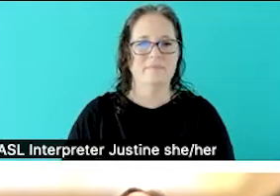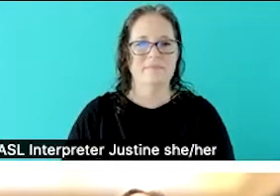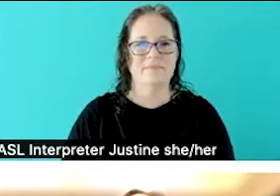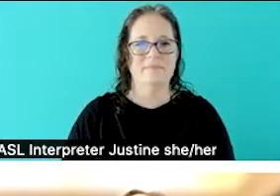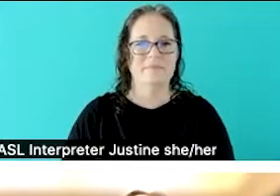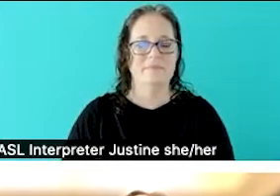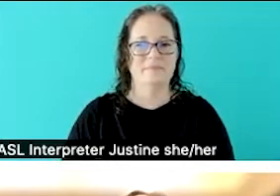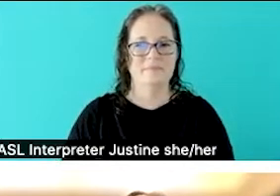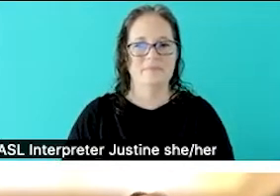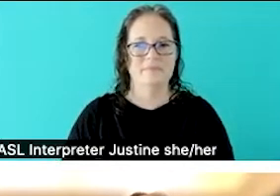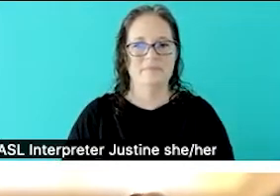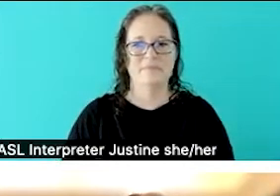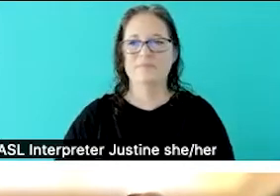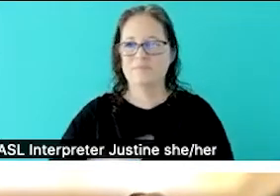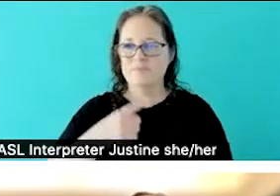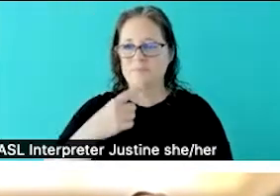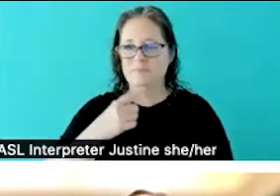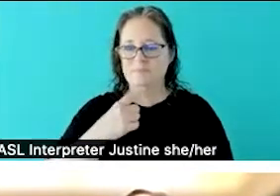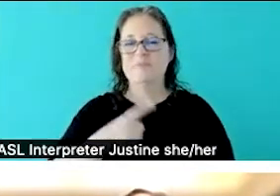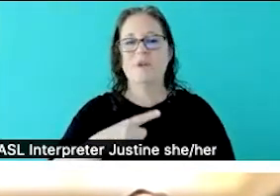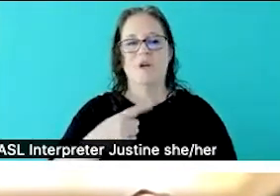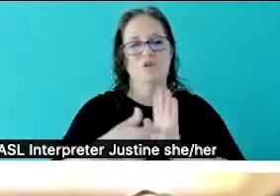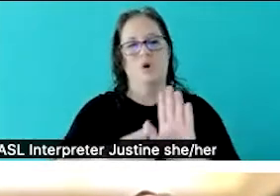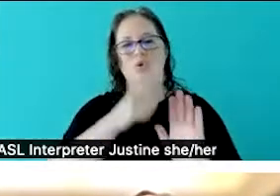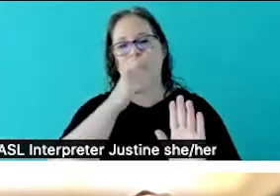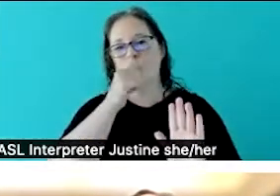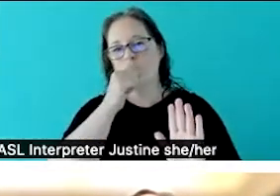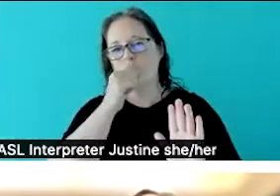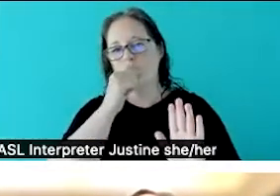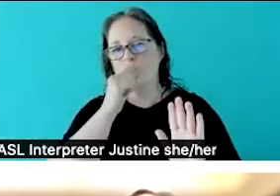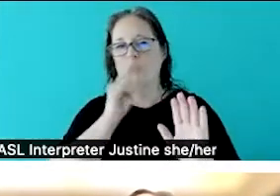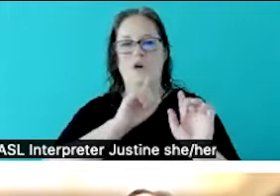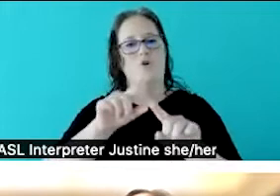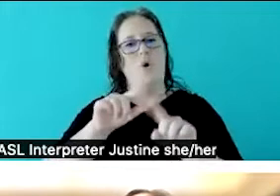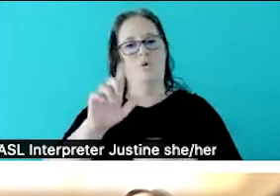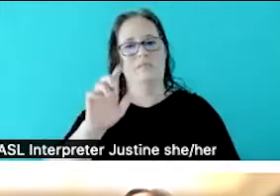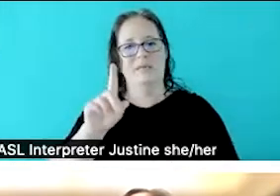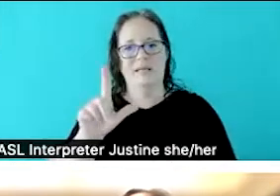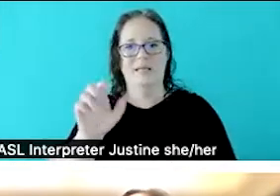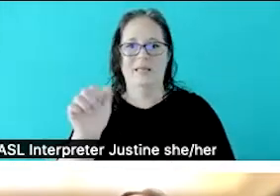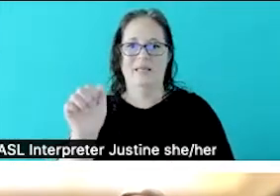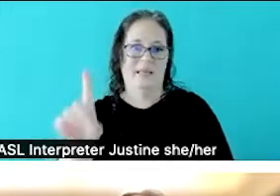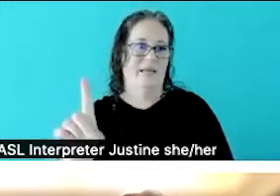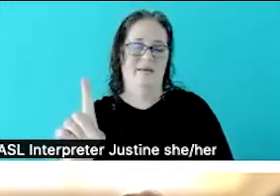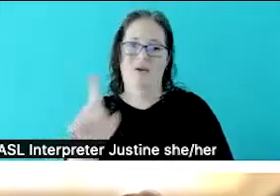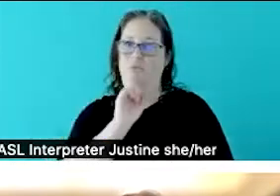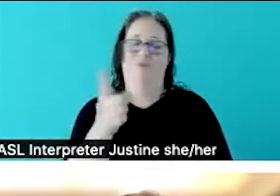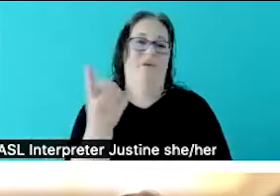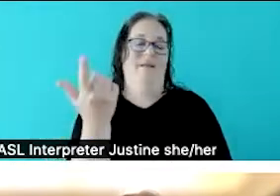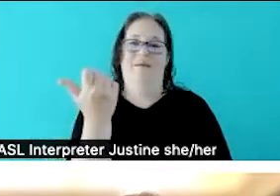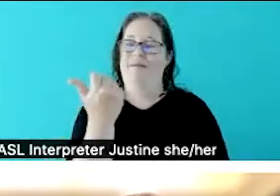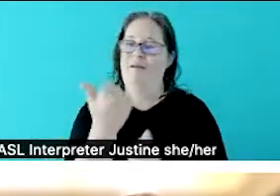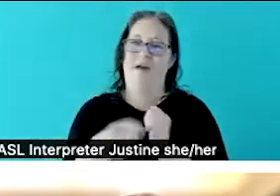Okay, so these are some of the people that attend LEAD. Pretty much everybody, because we are all